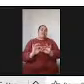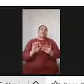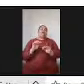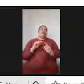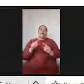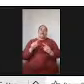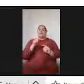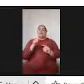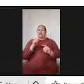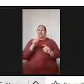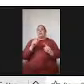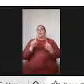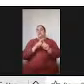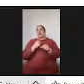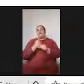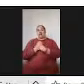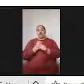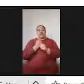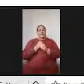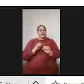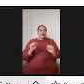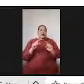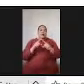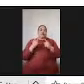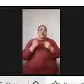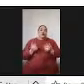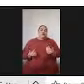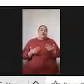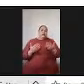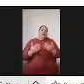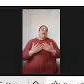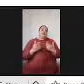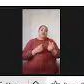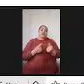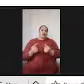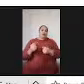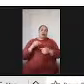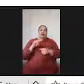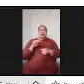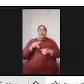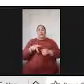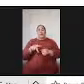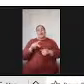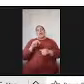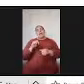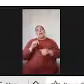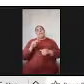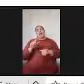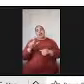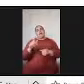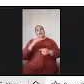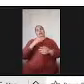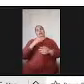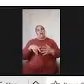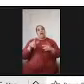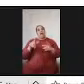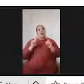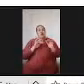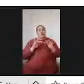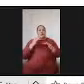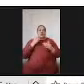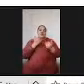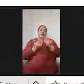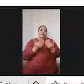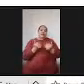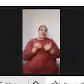similar function where it's free, and it's currently doing the service where it links MPs and MPLs to constituencies and allows citizens to submit